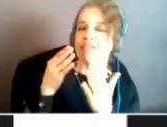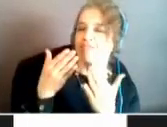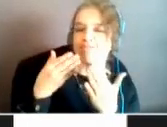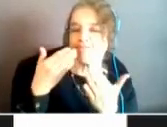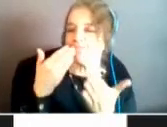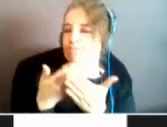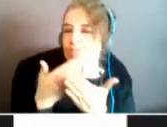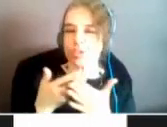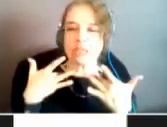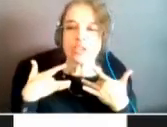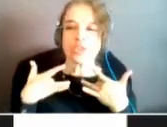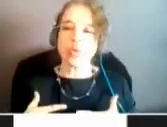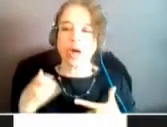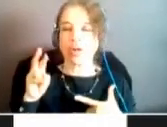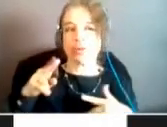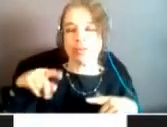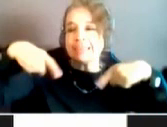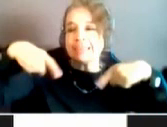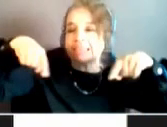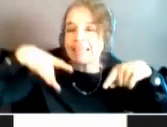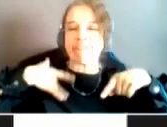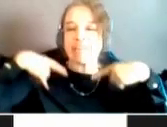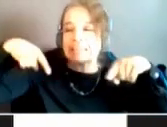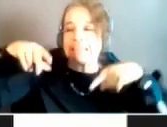as depression or anxiety,